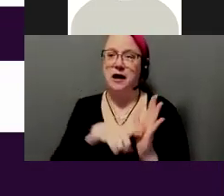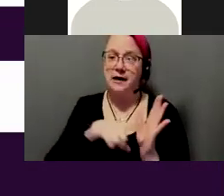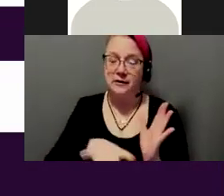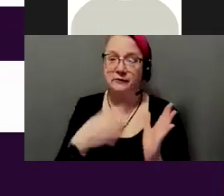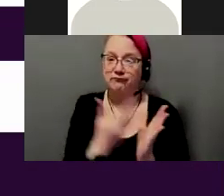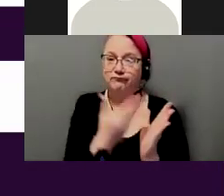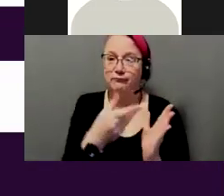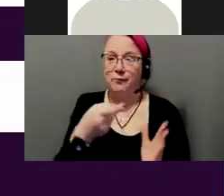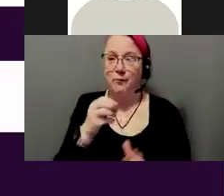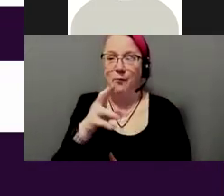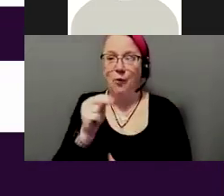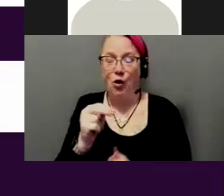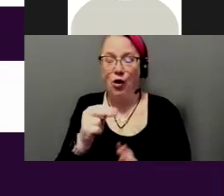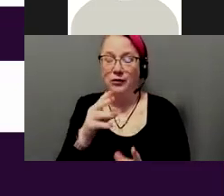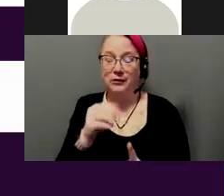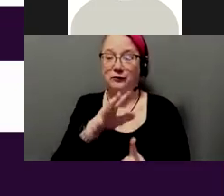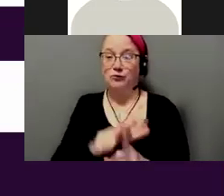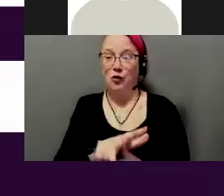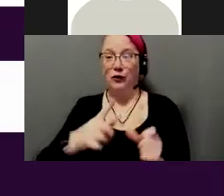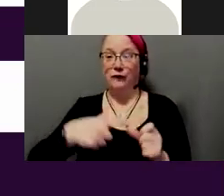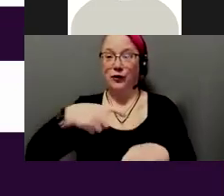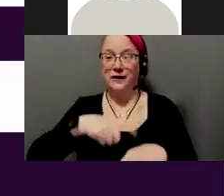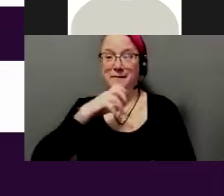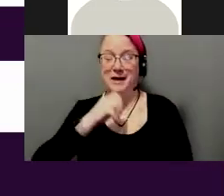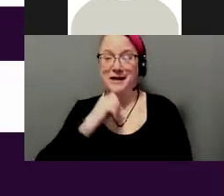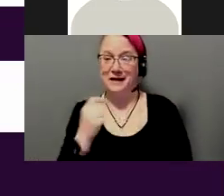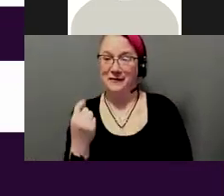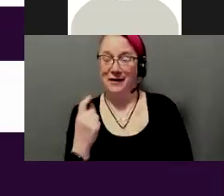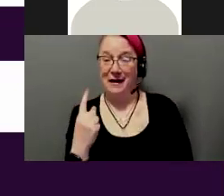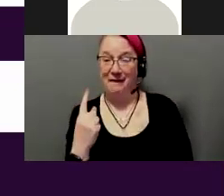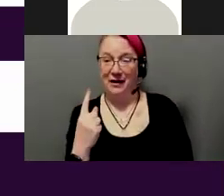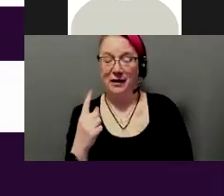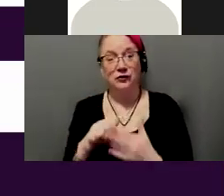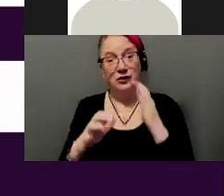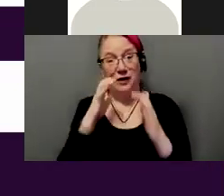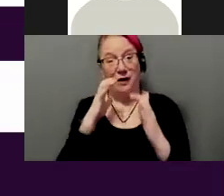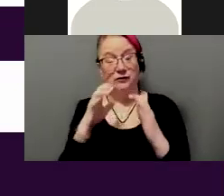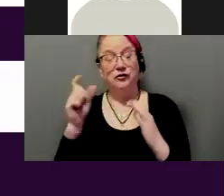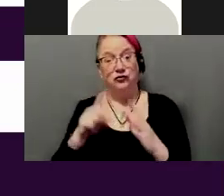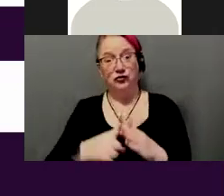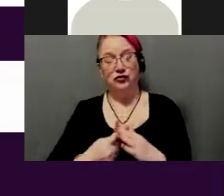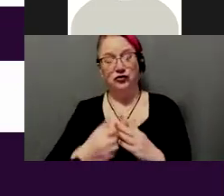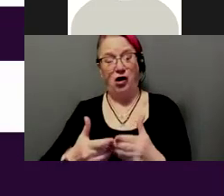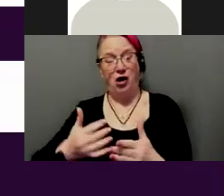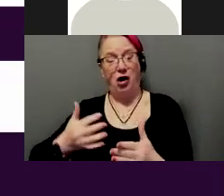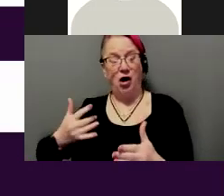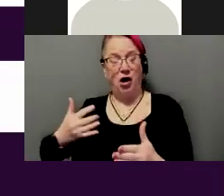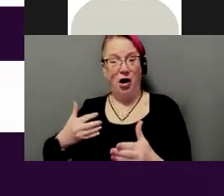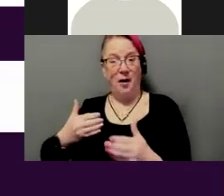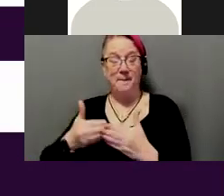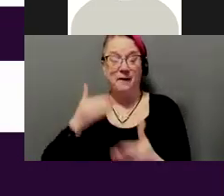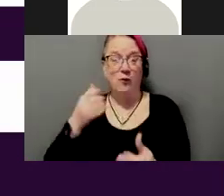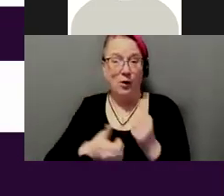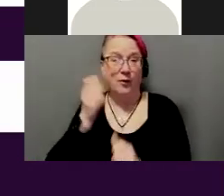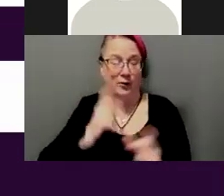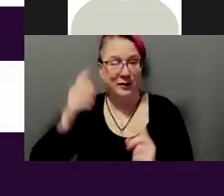first time by the age of 11, so this conversation should come much sooner than many people think. The Gist, which I have highlighted here,